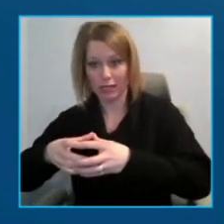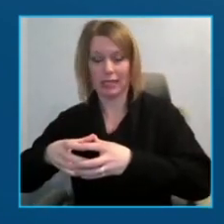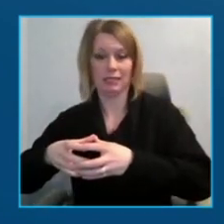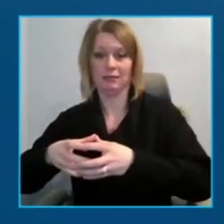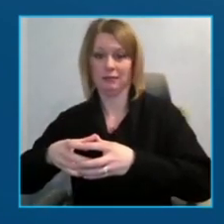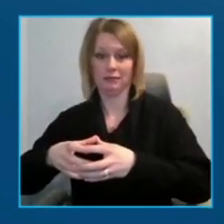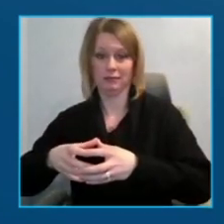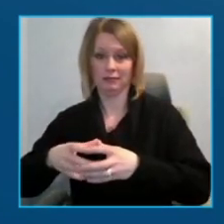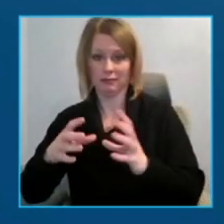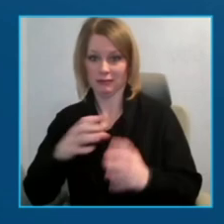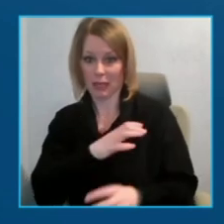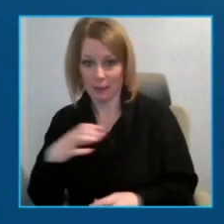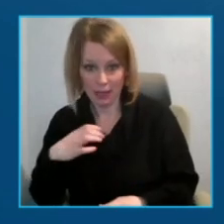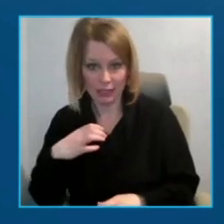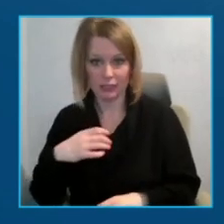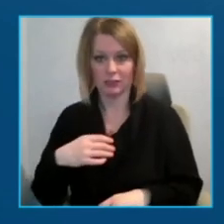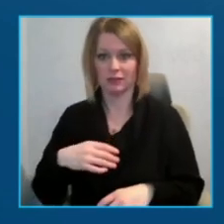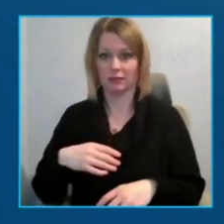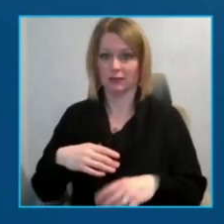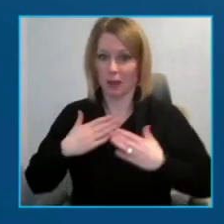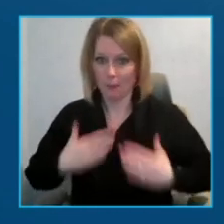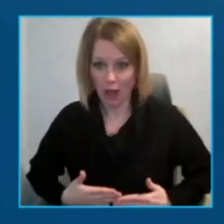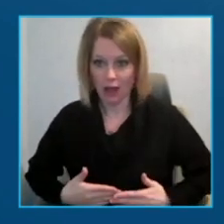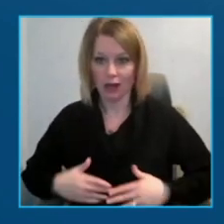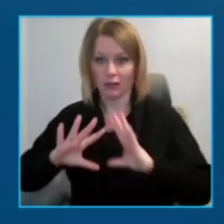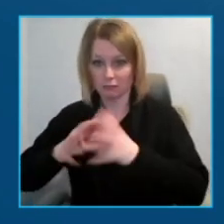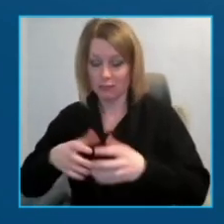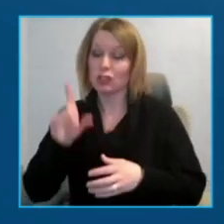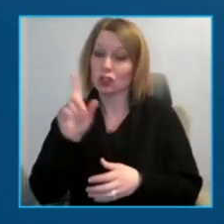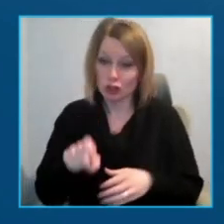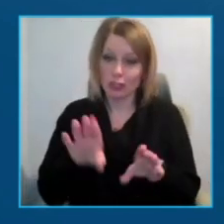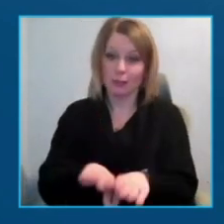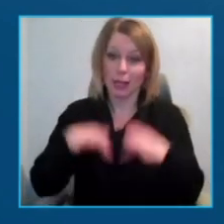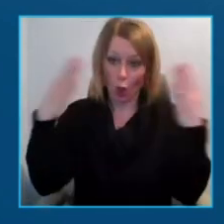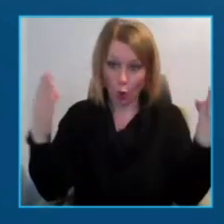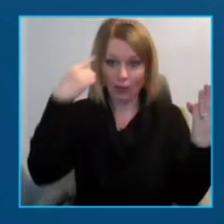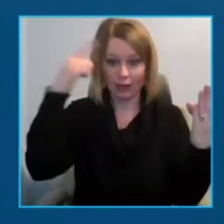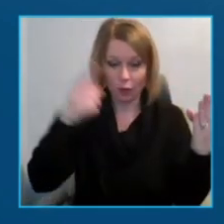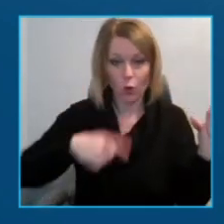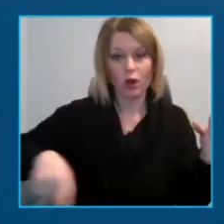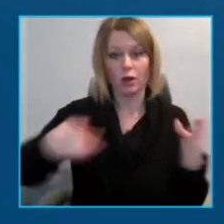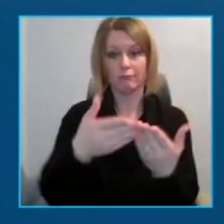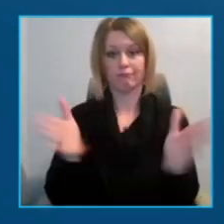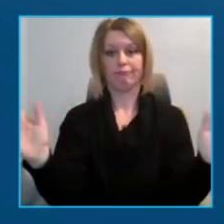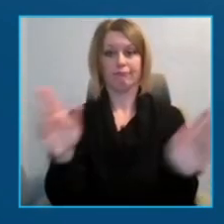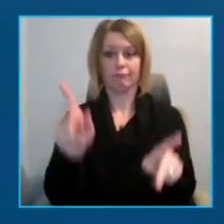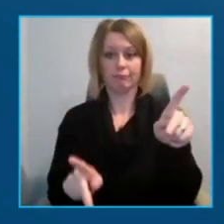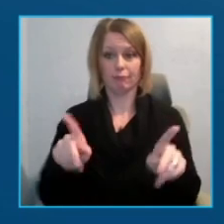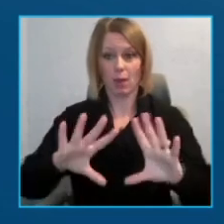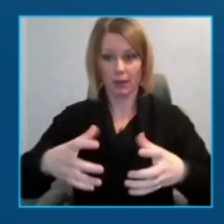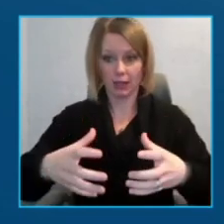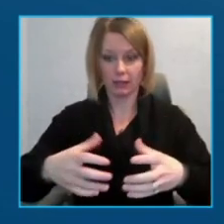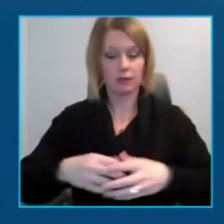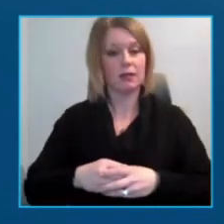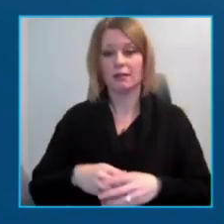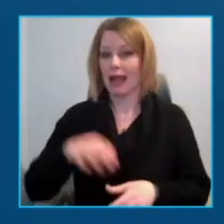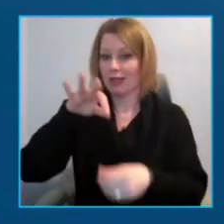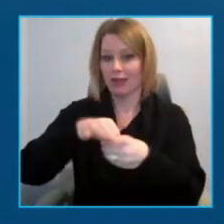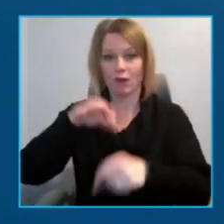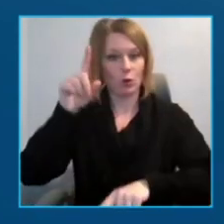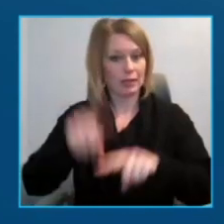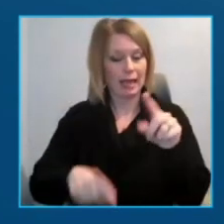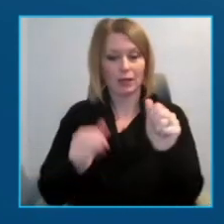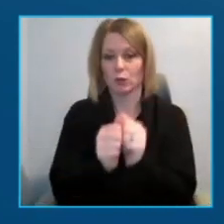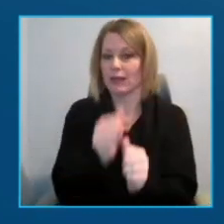and bodies shall be open to the public, and votes shall not be taken by secret ballot, etc., or use of the unit